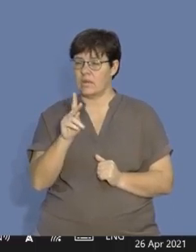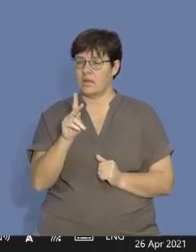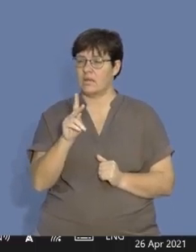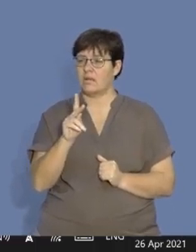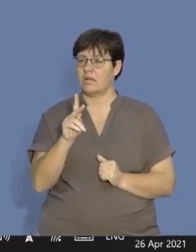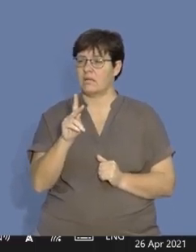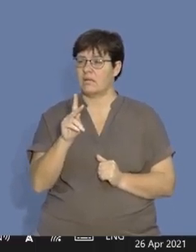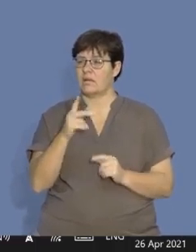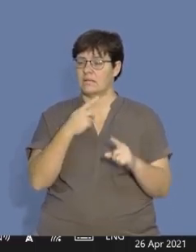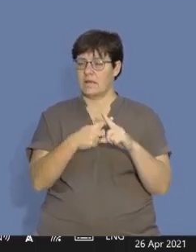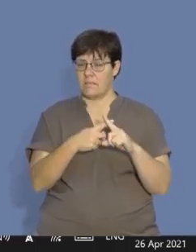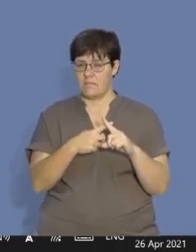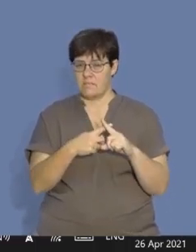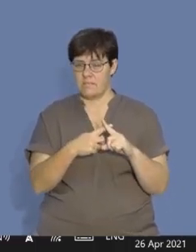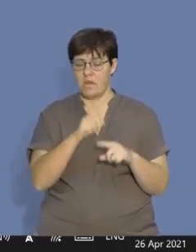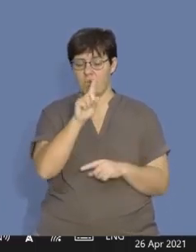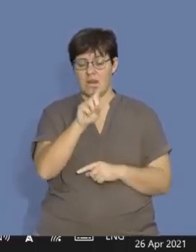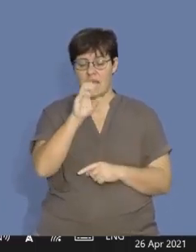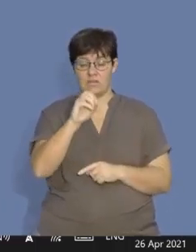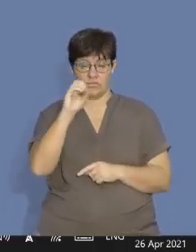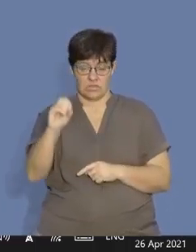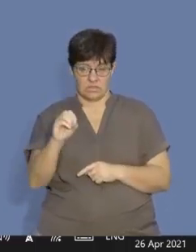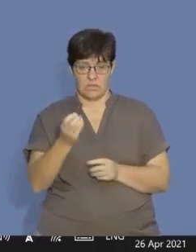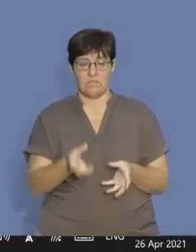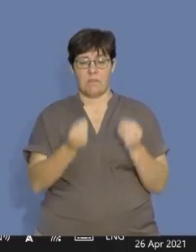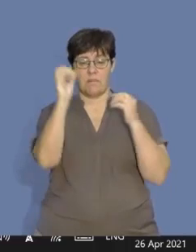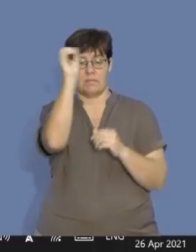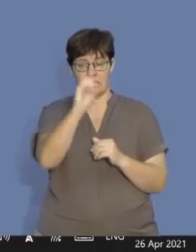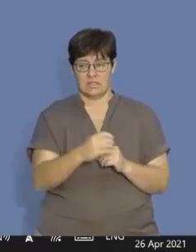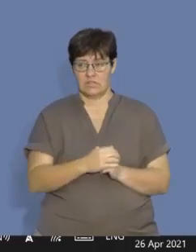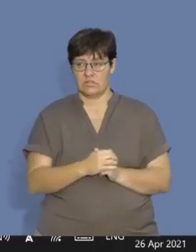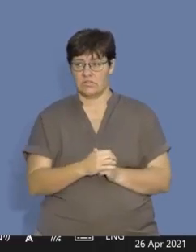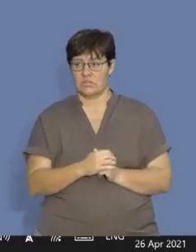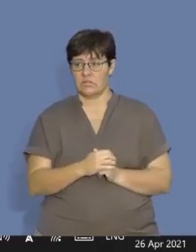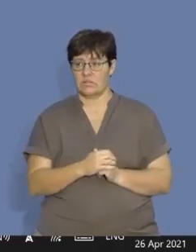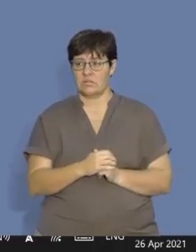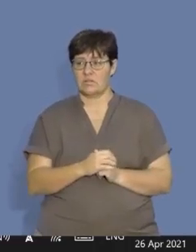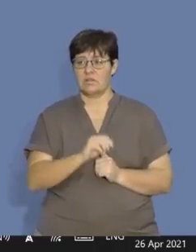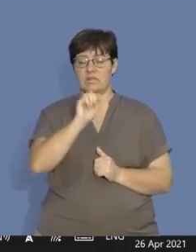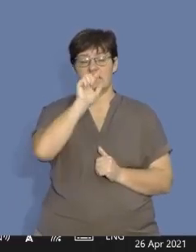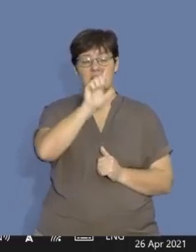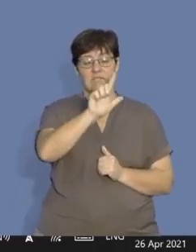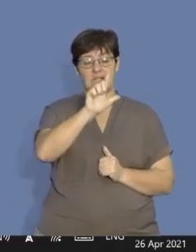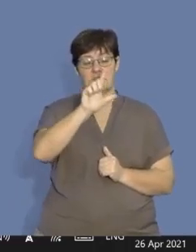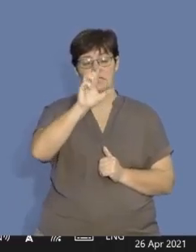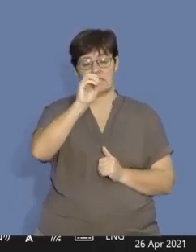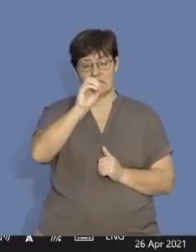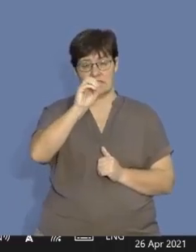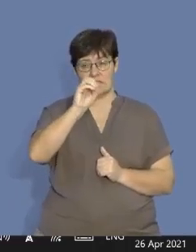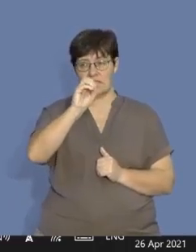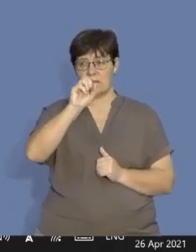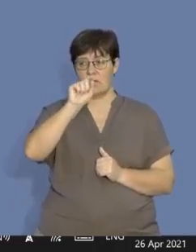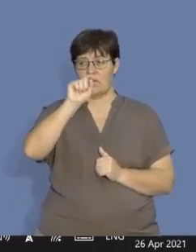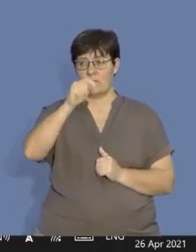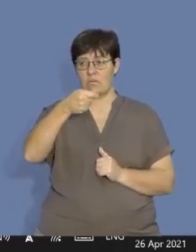Okay, and then obviously I'm going to multiply that by 100 to give me a percentage, right?